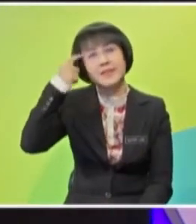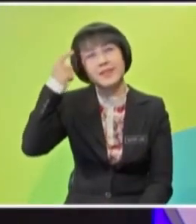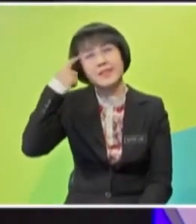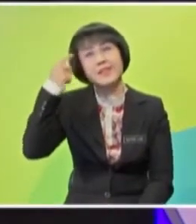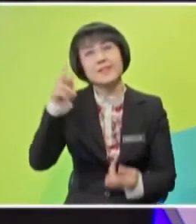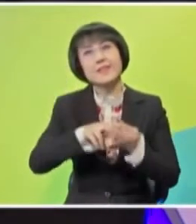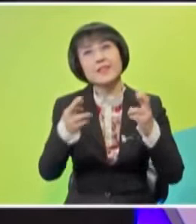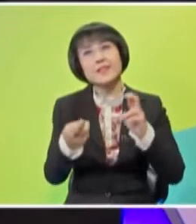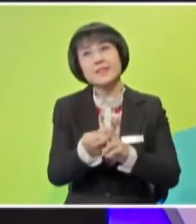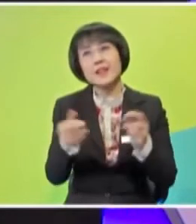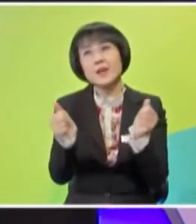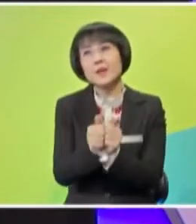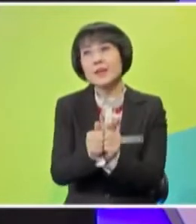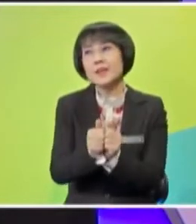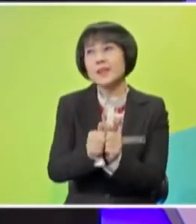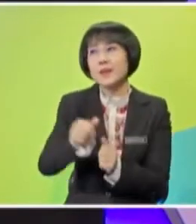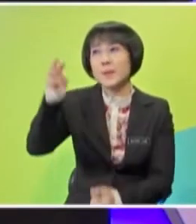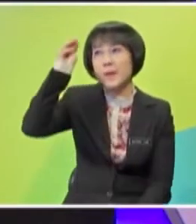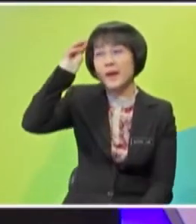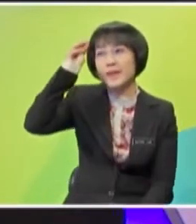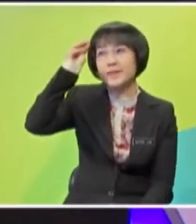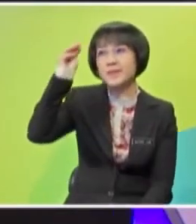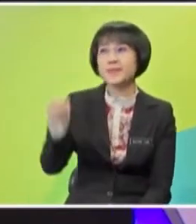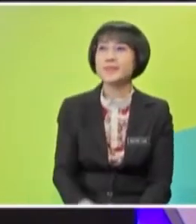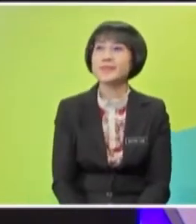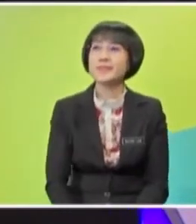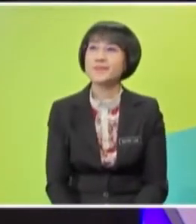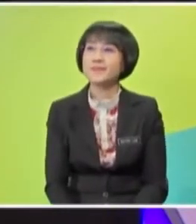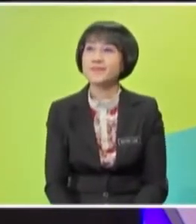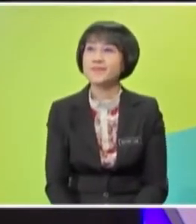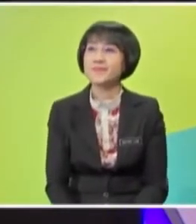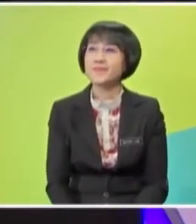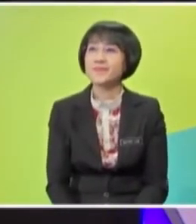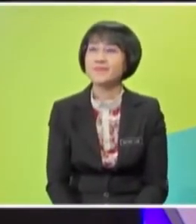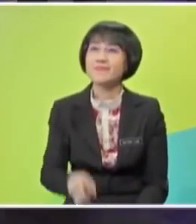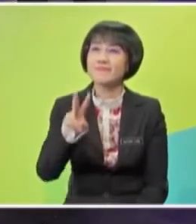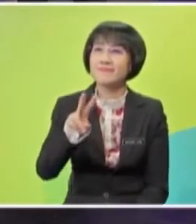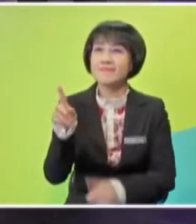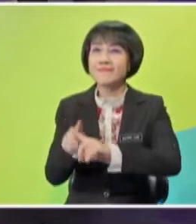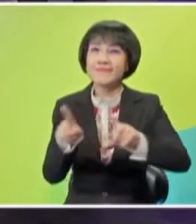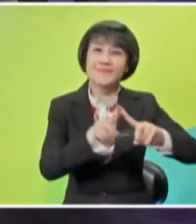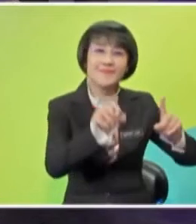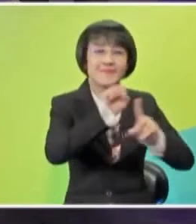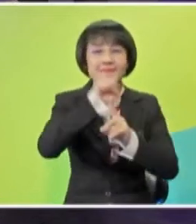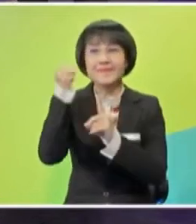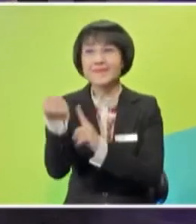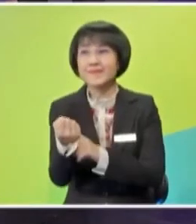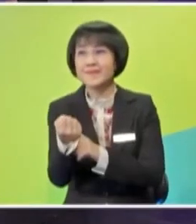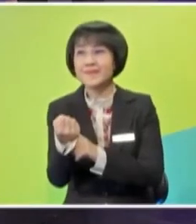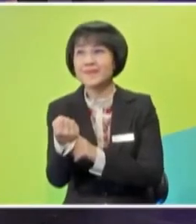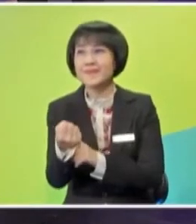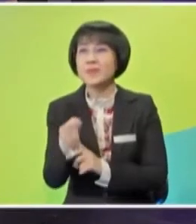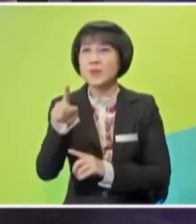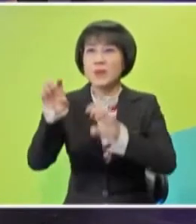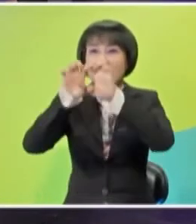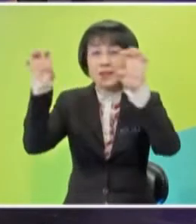with Mark. But it's two very different situations, because one is an exam which means that could translate